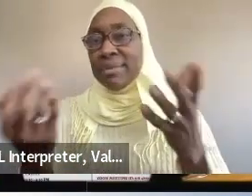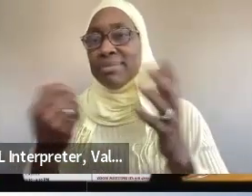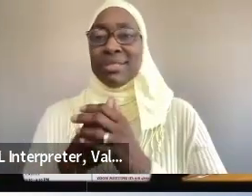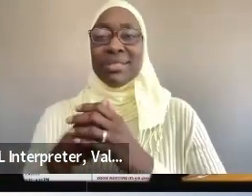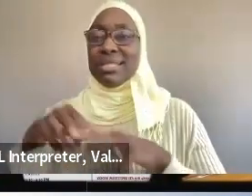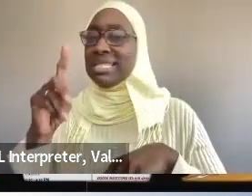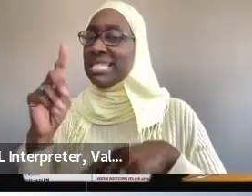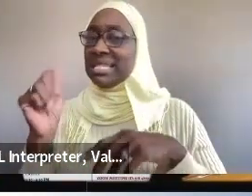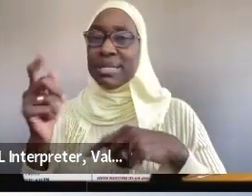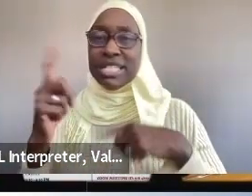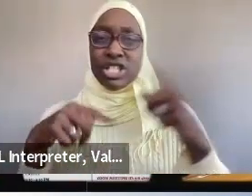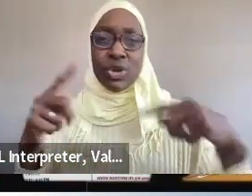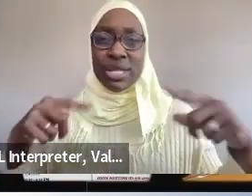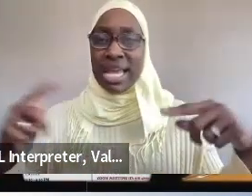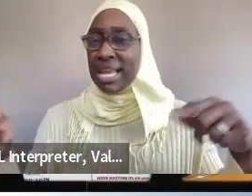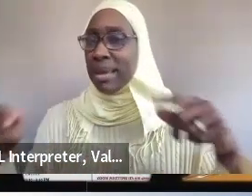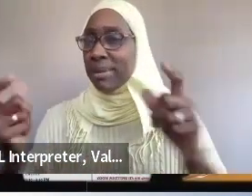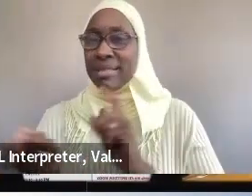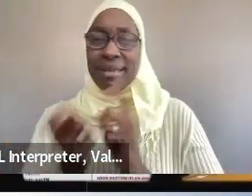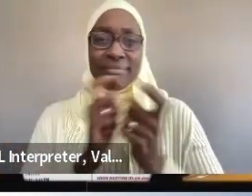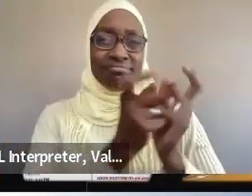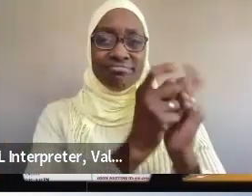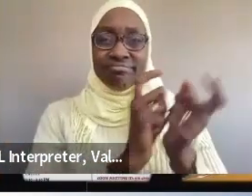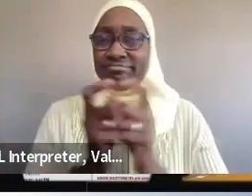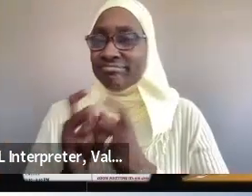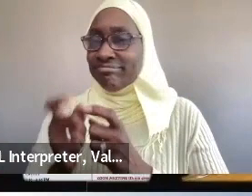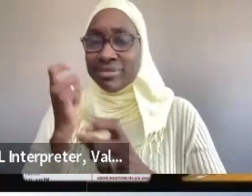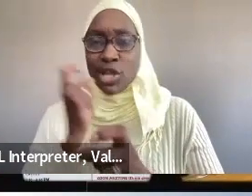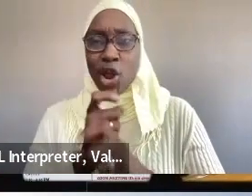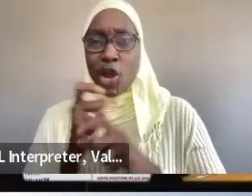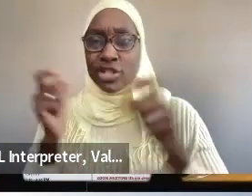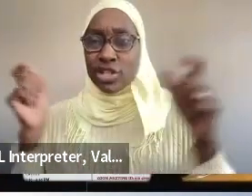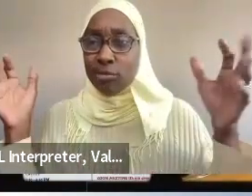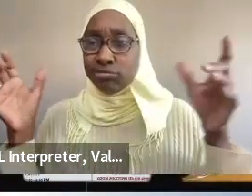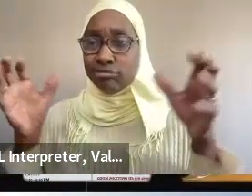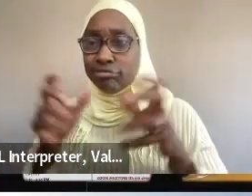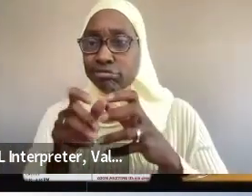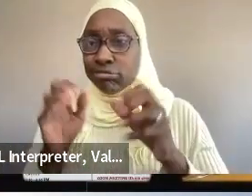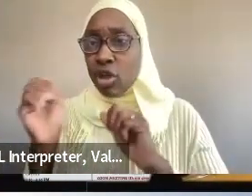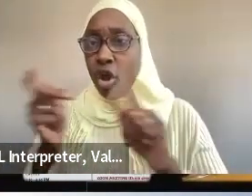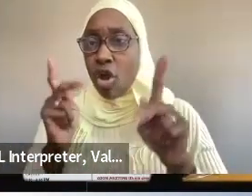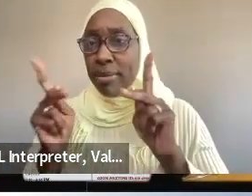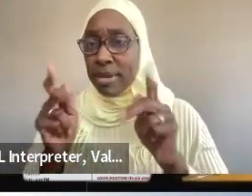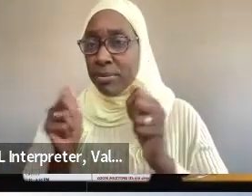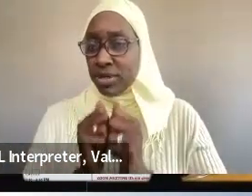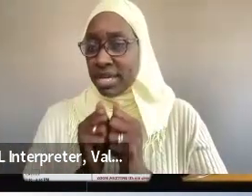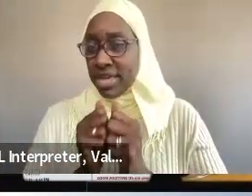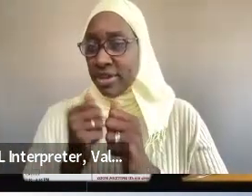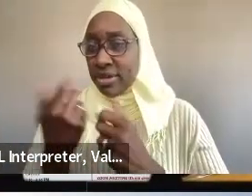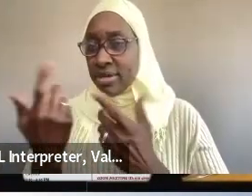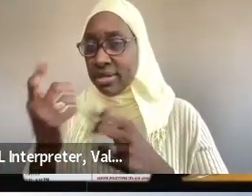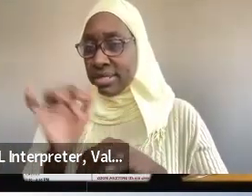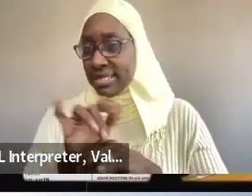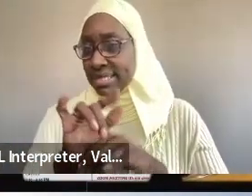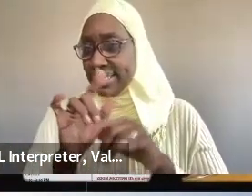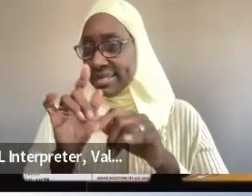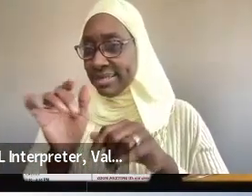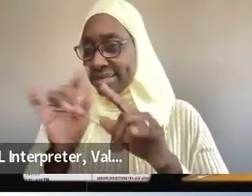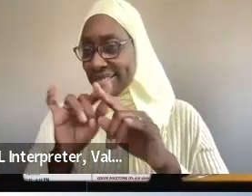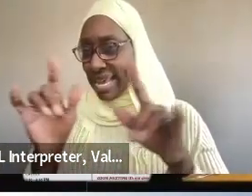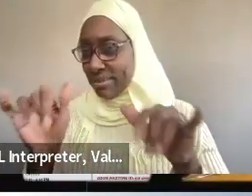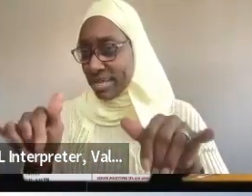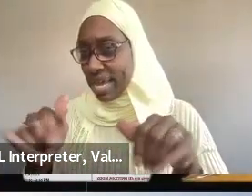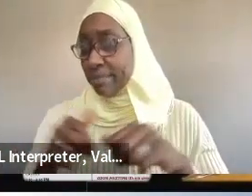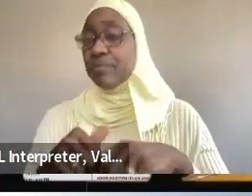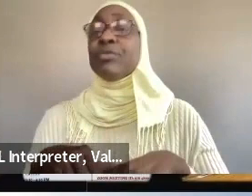so dynamic and constantly changing. So it's hard to gather all those people. I think also making sure that like your organization